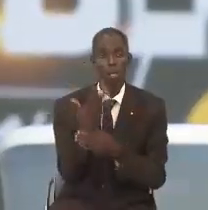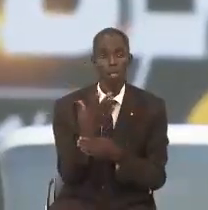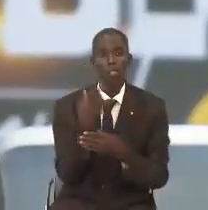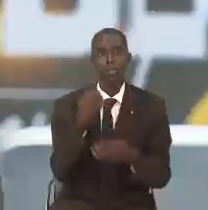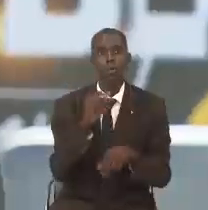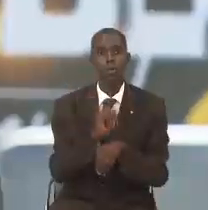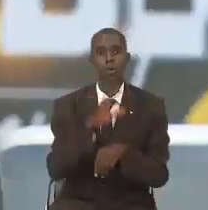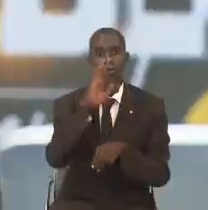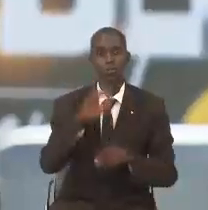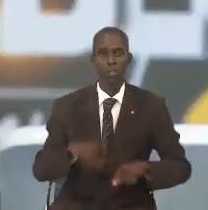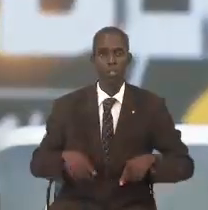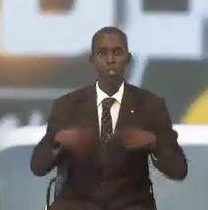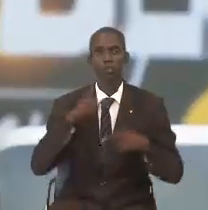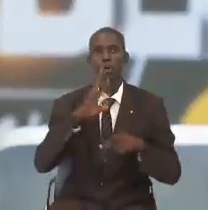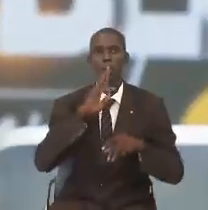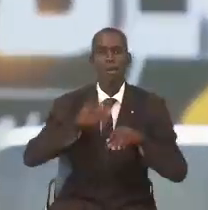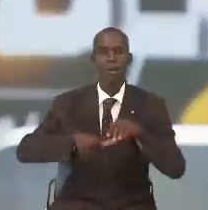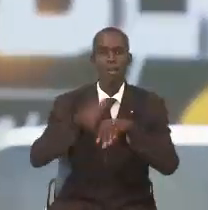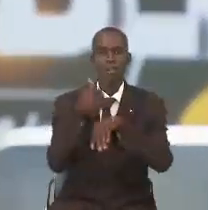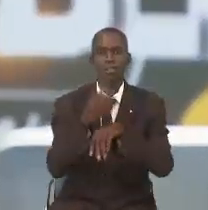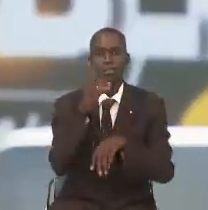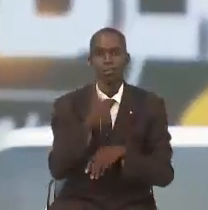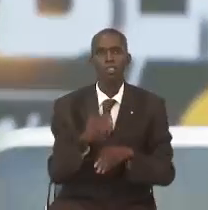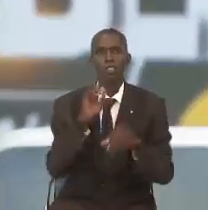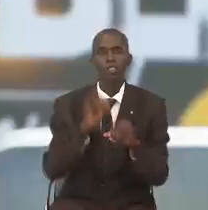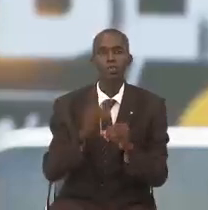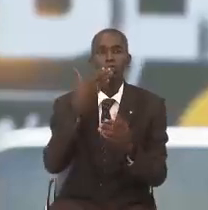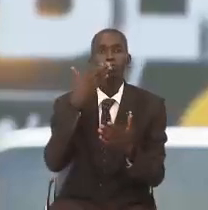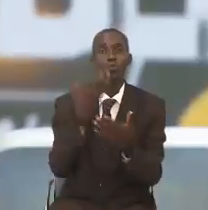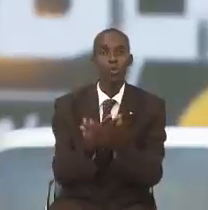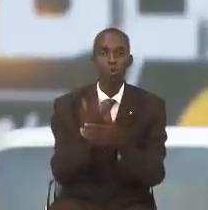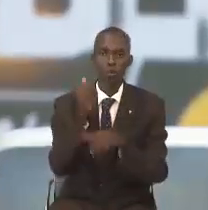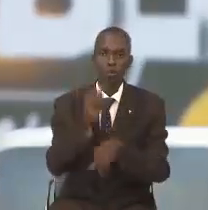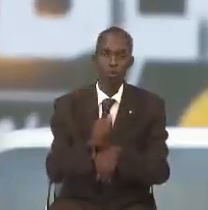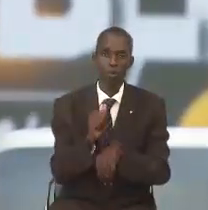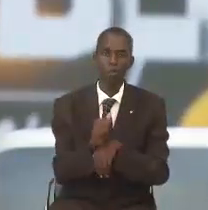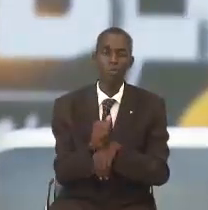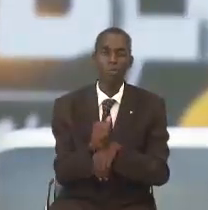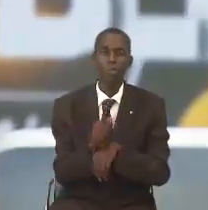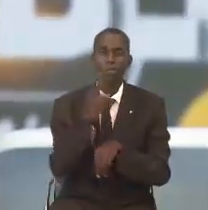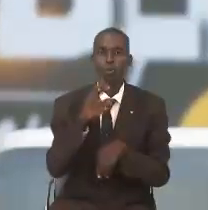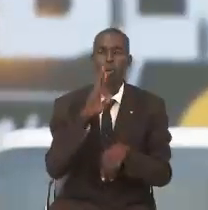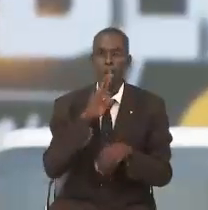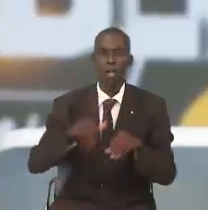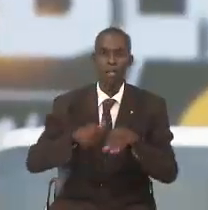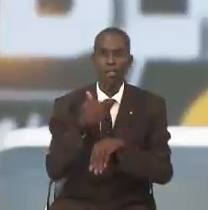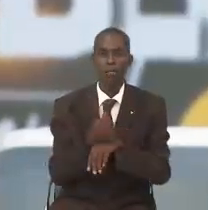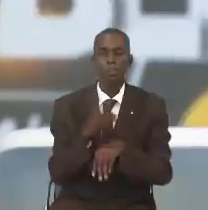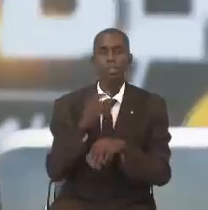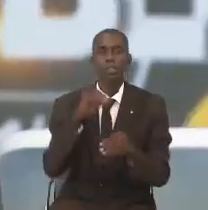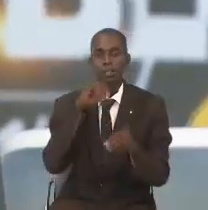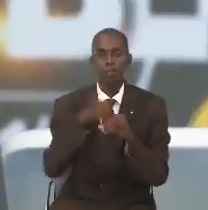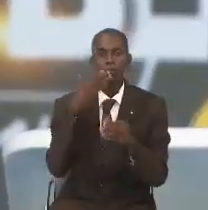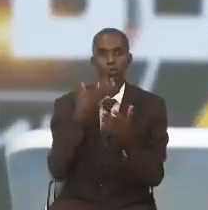are established in good word. You are established in good work